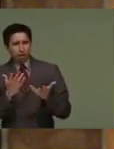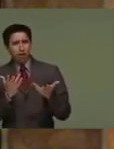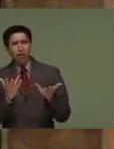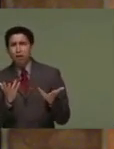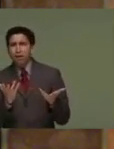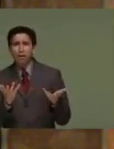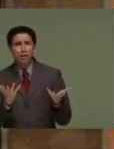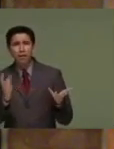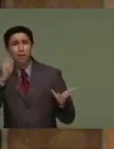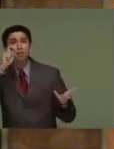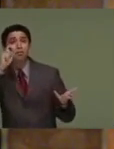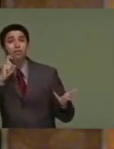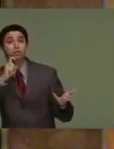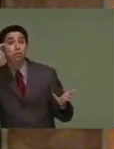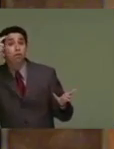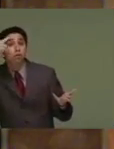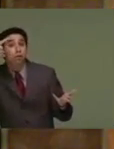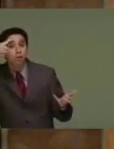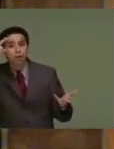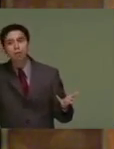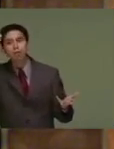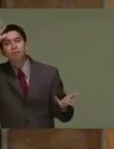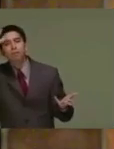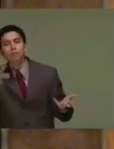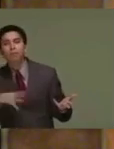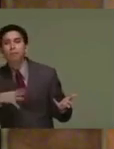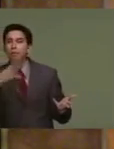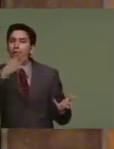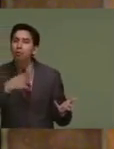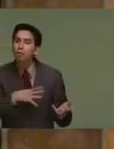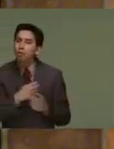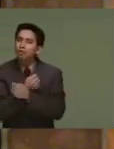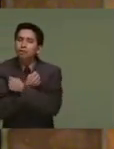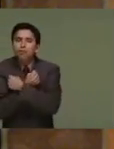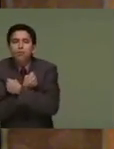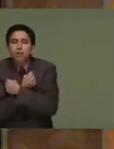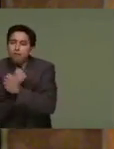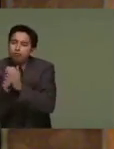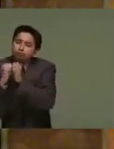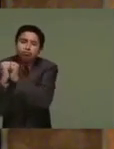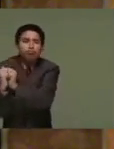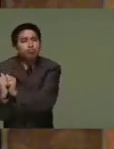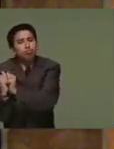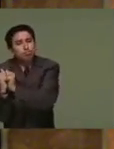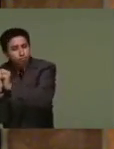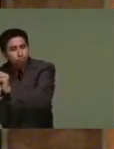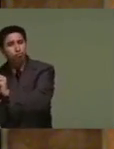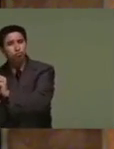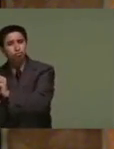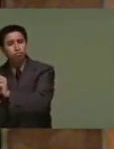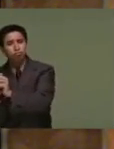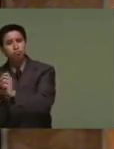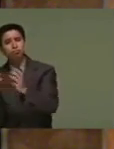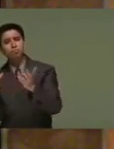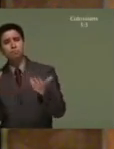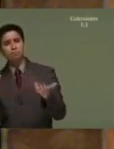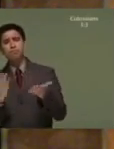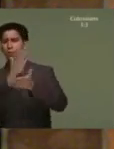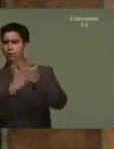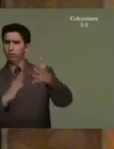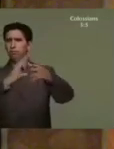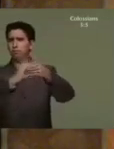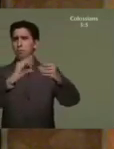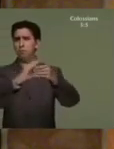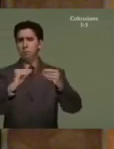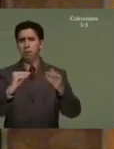to prove that Watchtower, one, you got something more nefarious up your sleeve, but also that you guys have illusions of